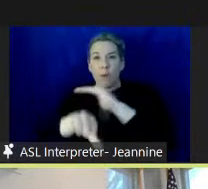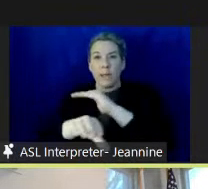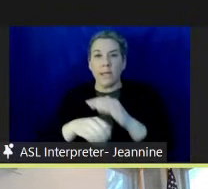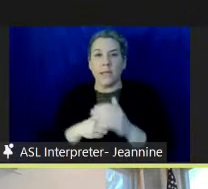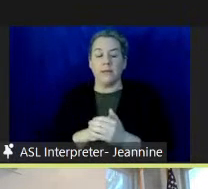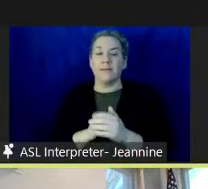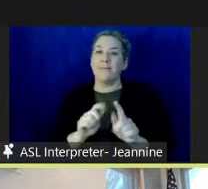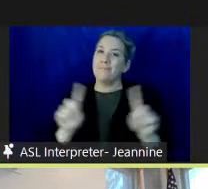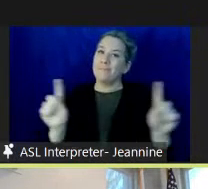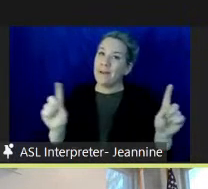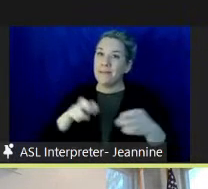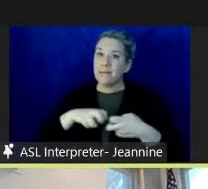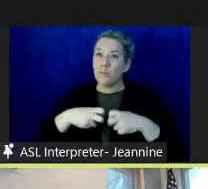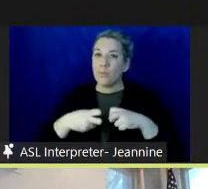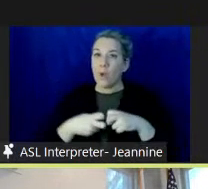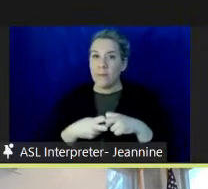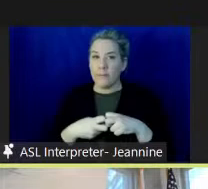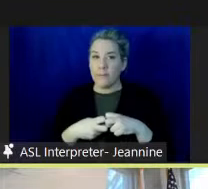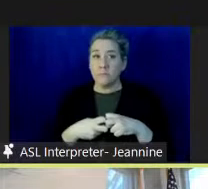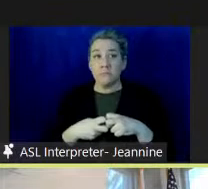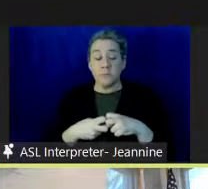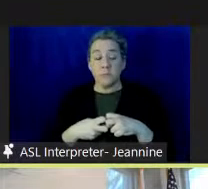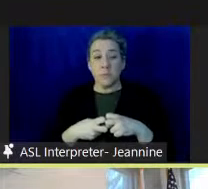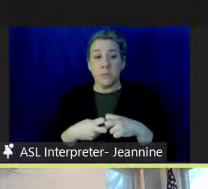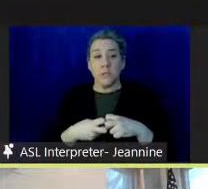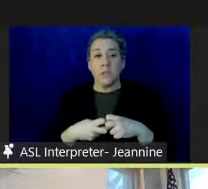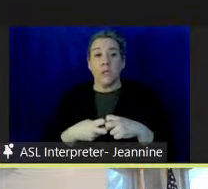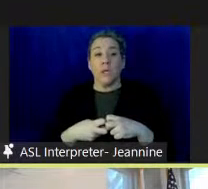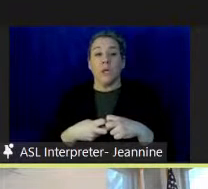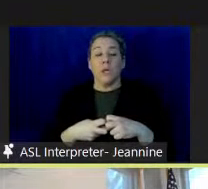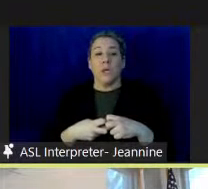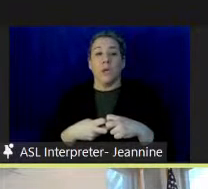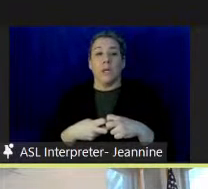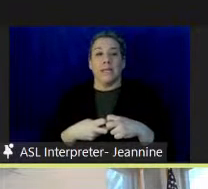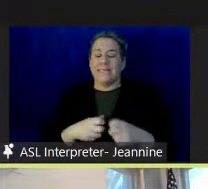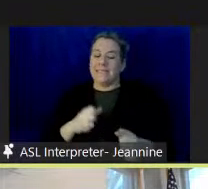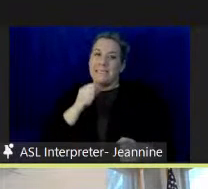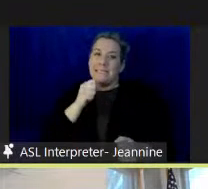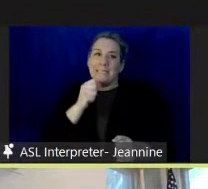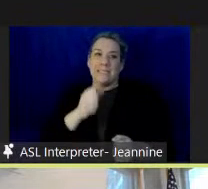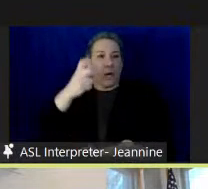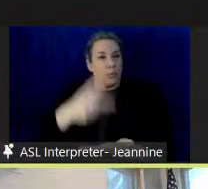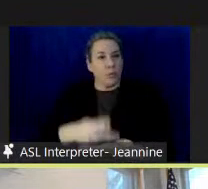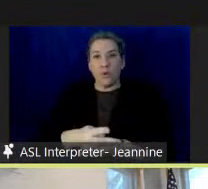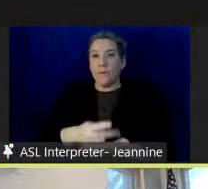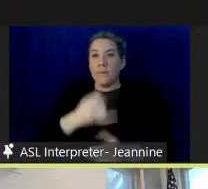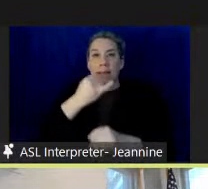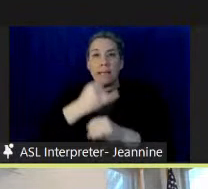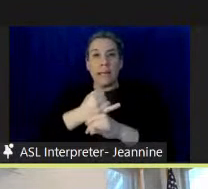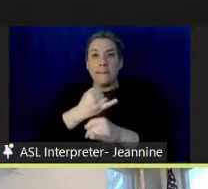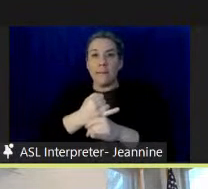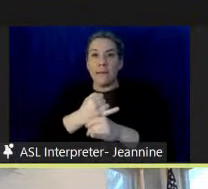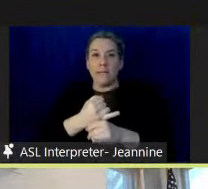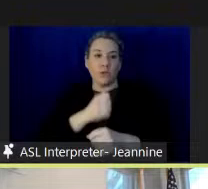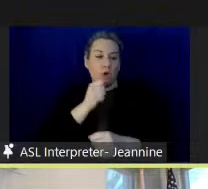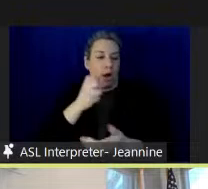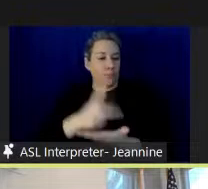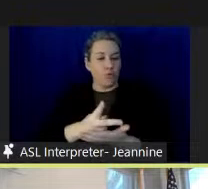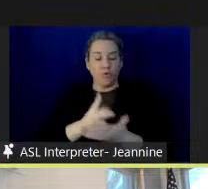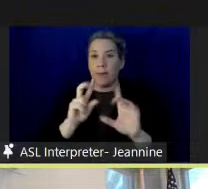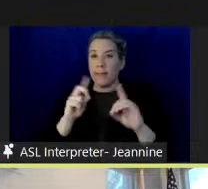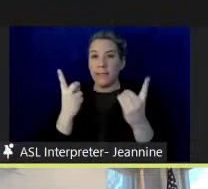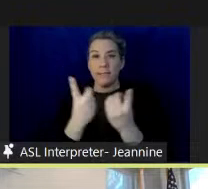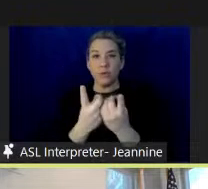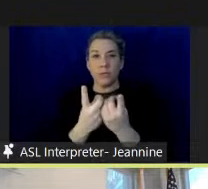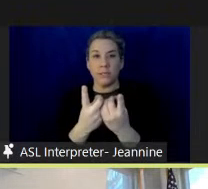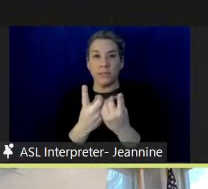objects and these devices is we have one of these objects that is not approved by the campus or by the district. And